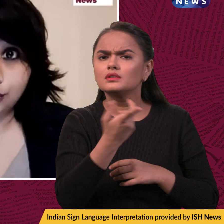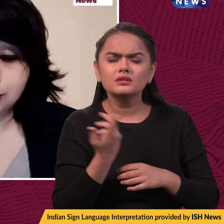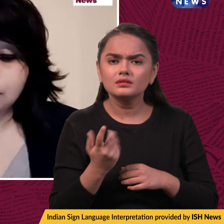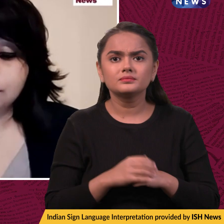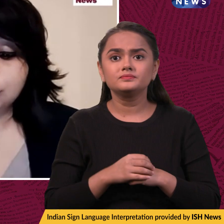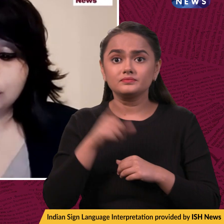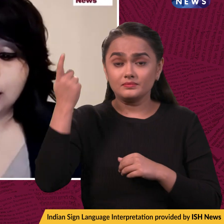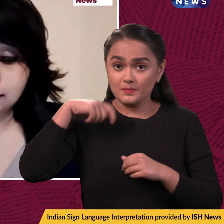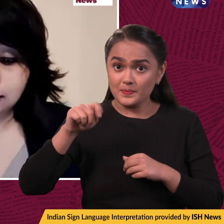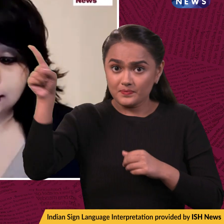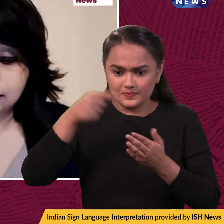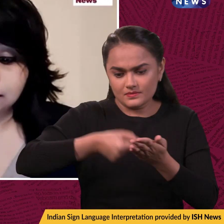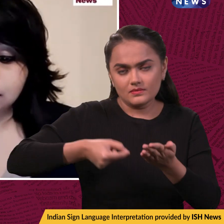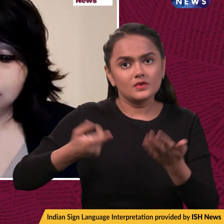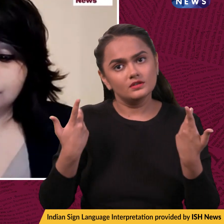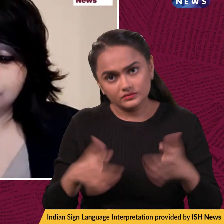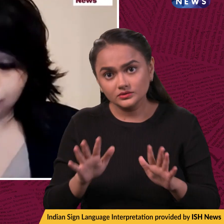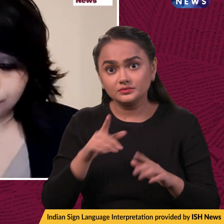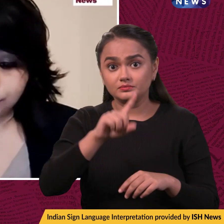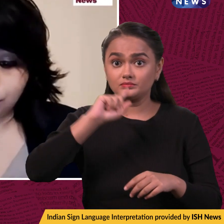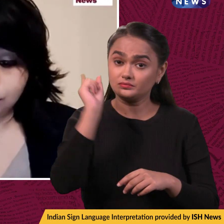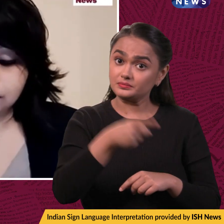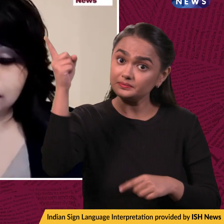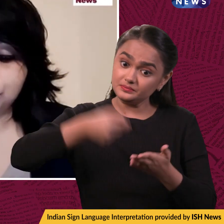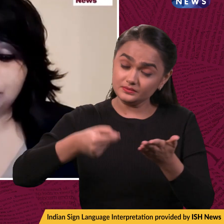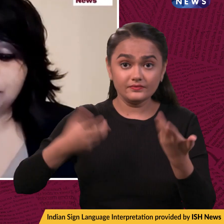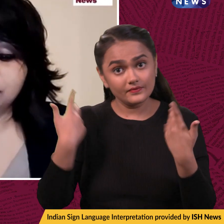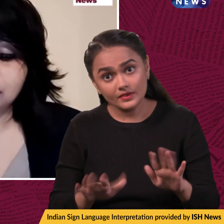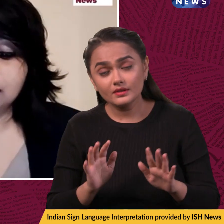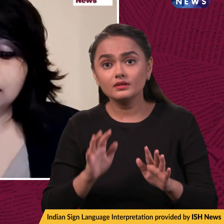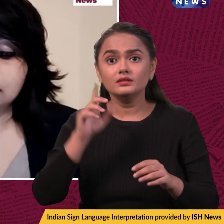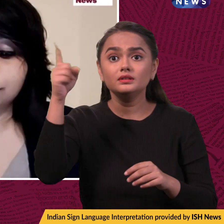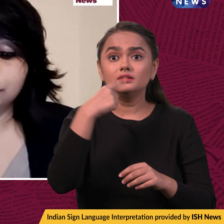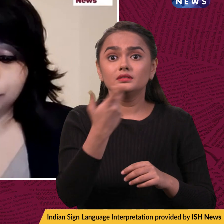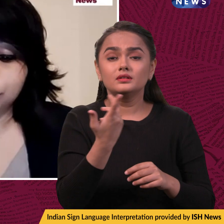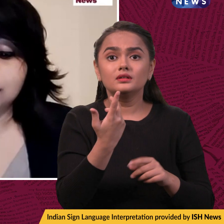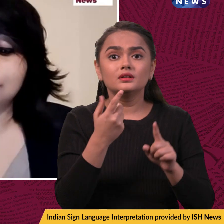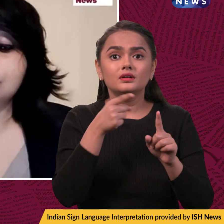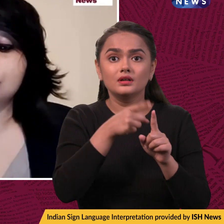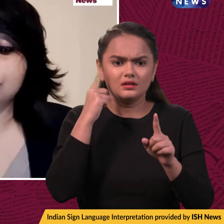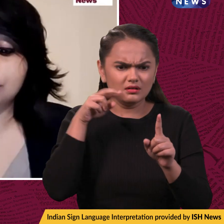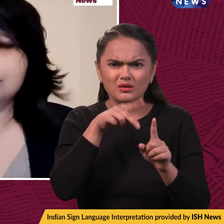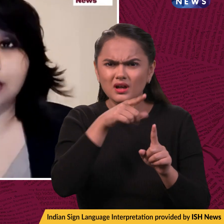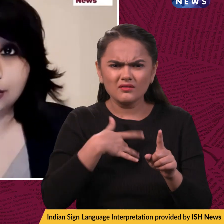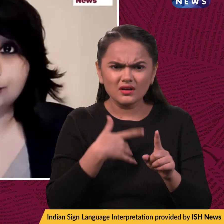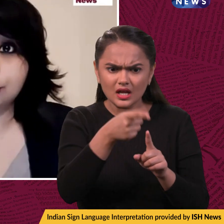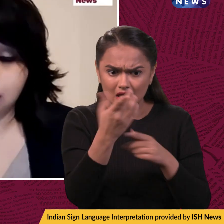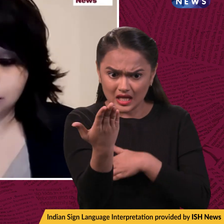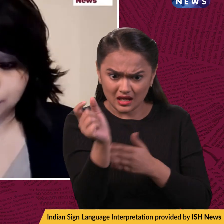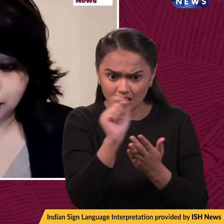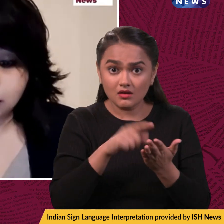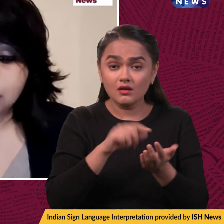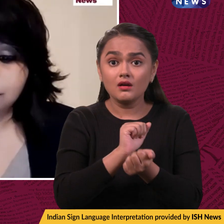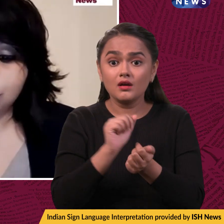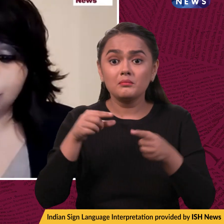and I quote, "The judge has signed the order. The court has said prima facie it is of the view that there is no reason not to